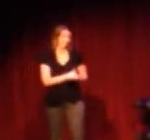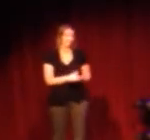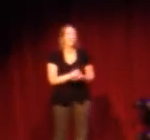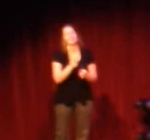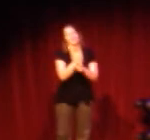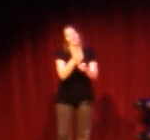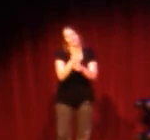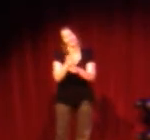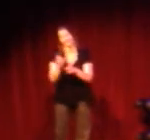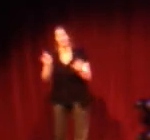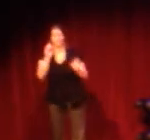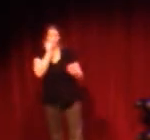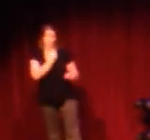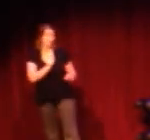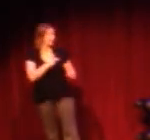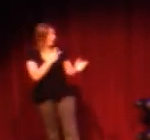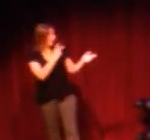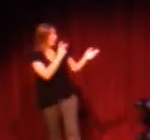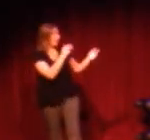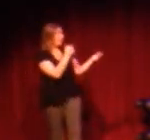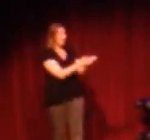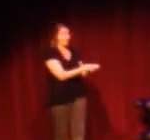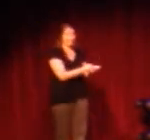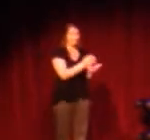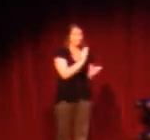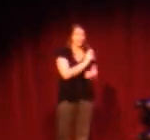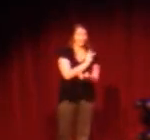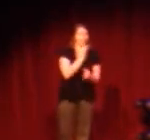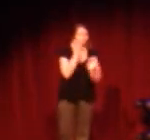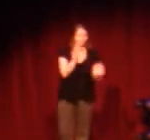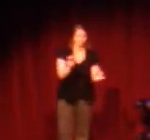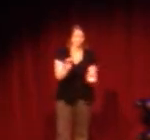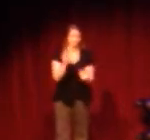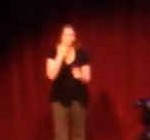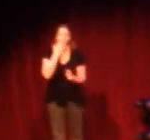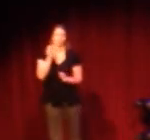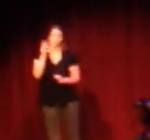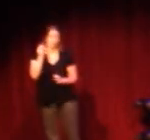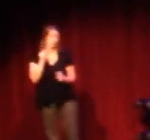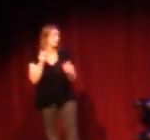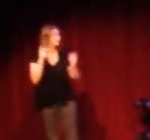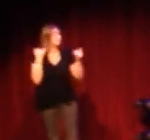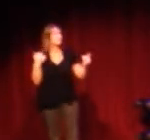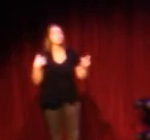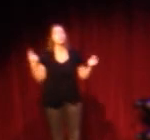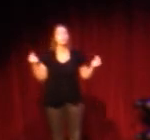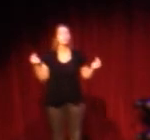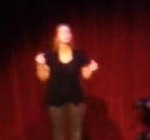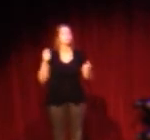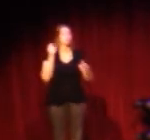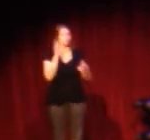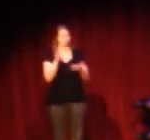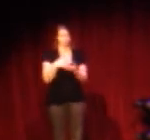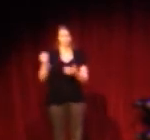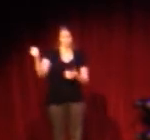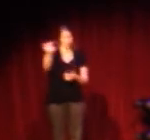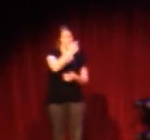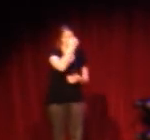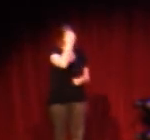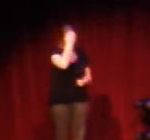I jest. Cool. Well, they are back. They are back. That's great news. All right, so what we're going to do is play a song that everyone knows. It'll be